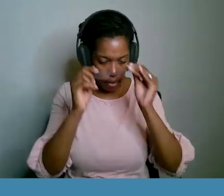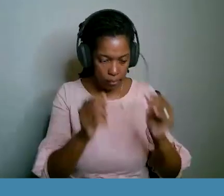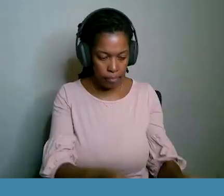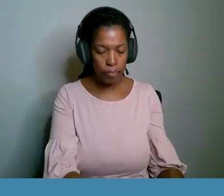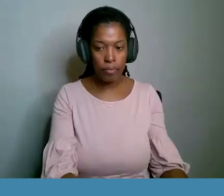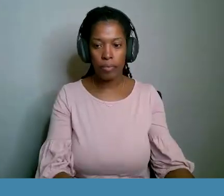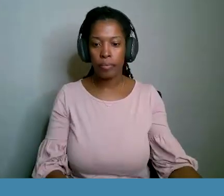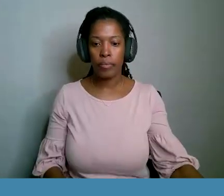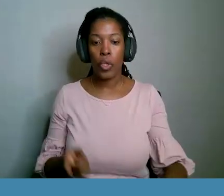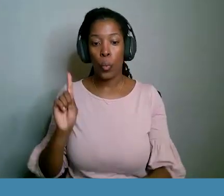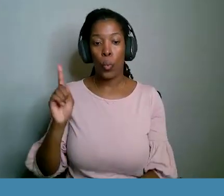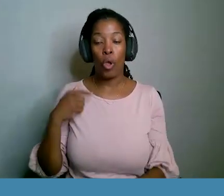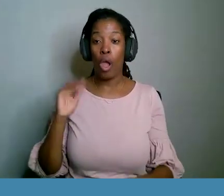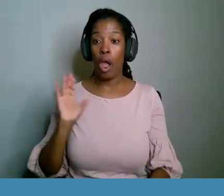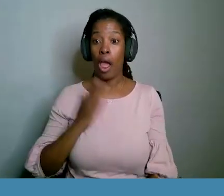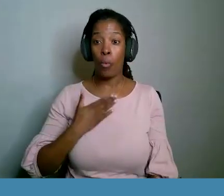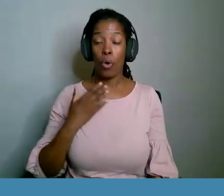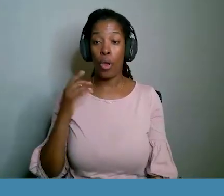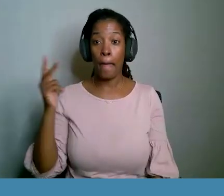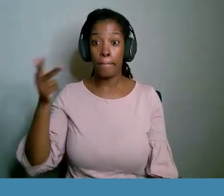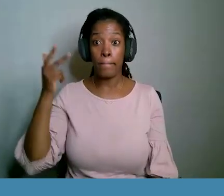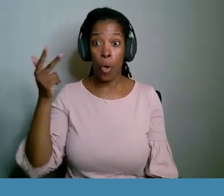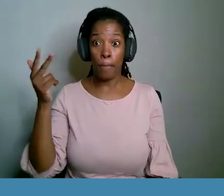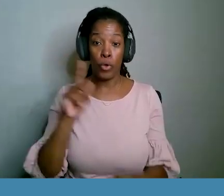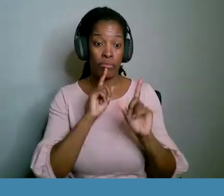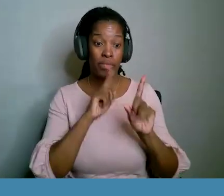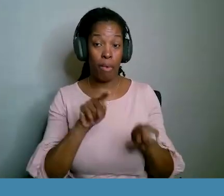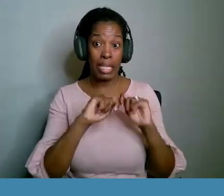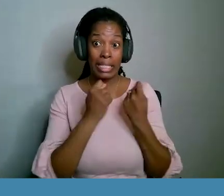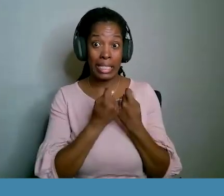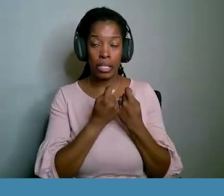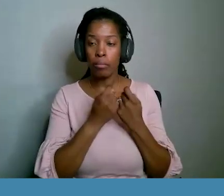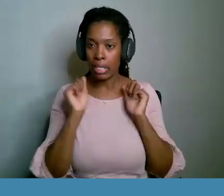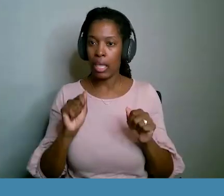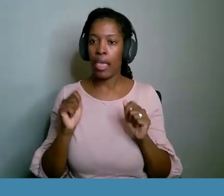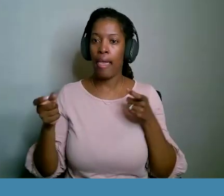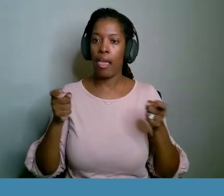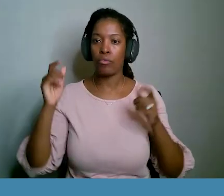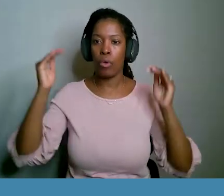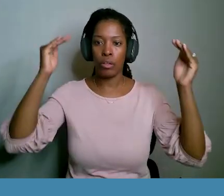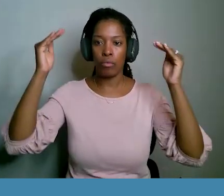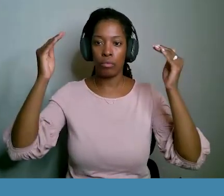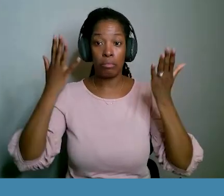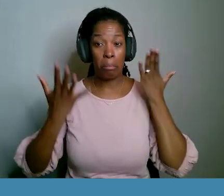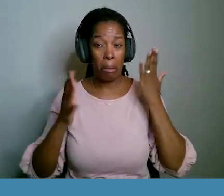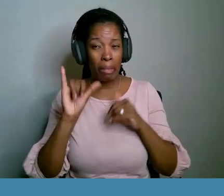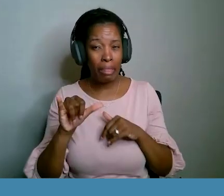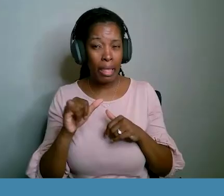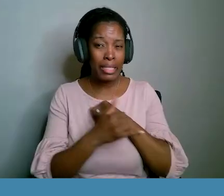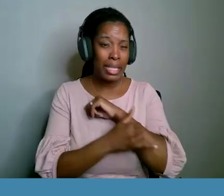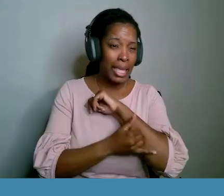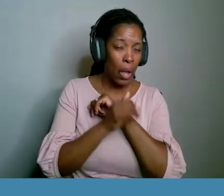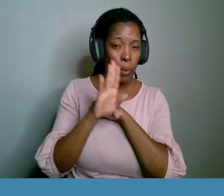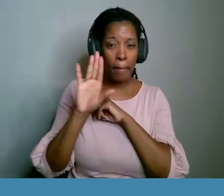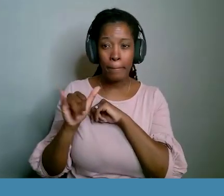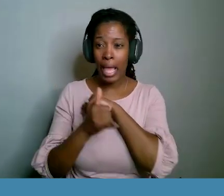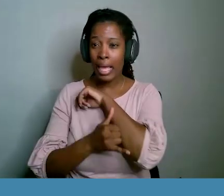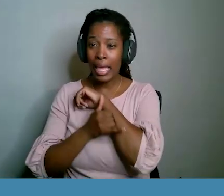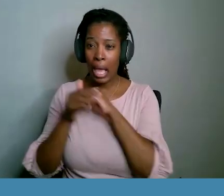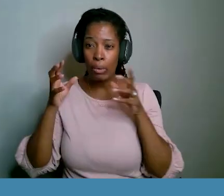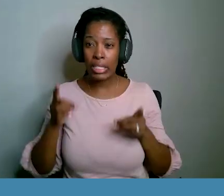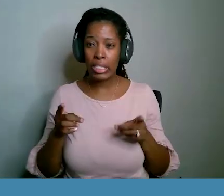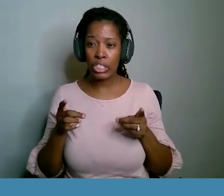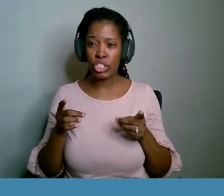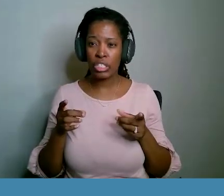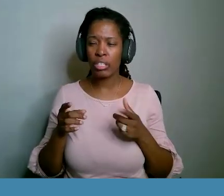mobile response teams can handle adults as well. So that might be a county by county decision. Yeah, I think so too. Maybe a county by